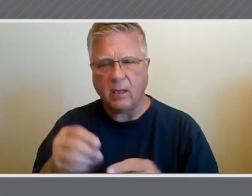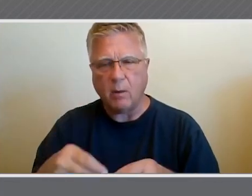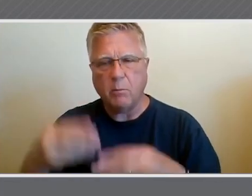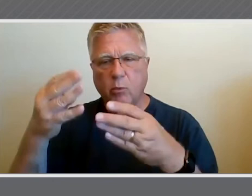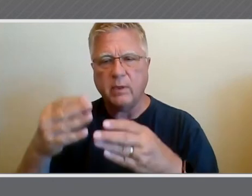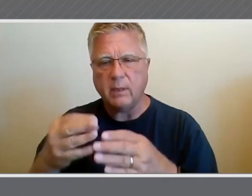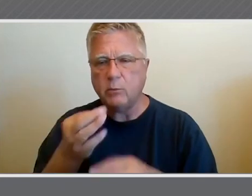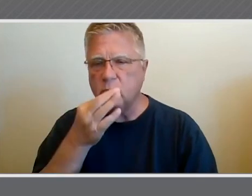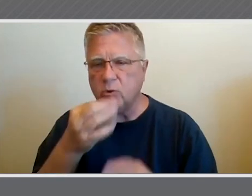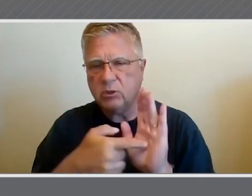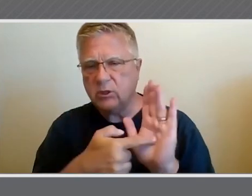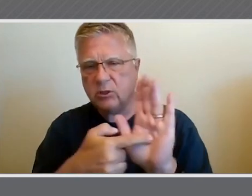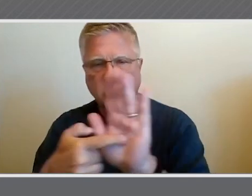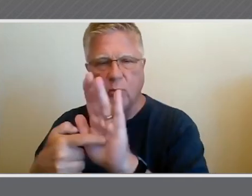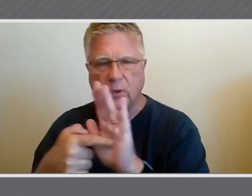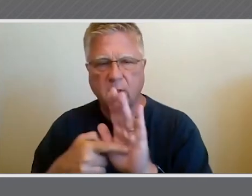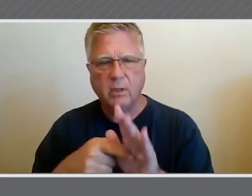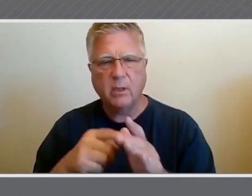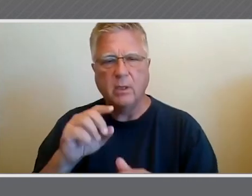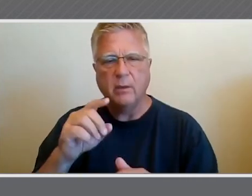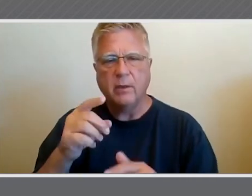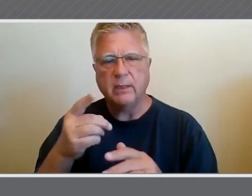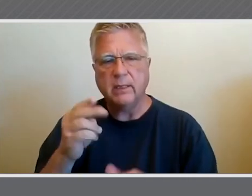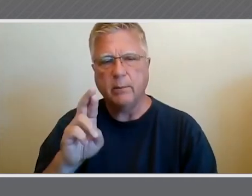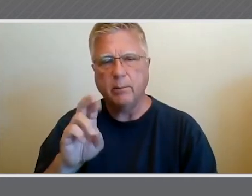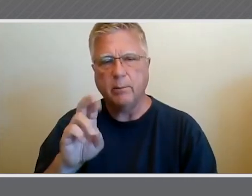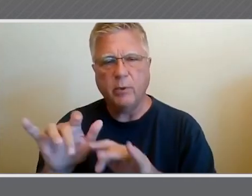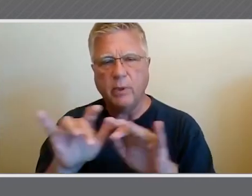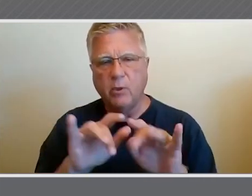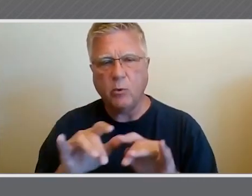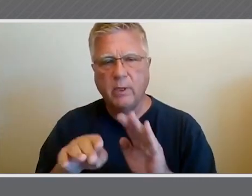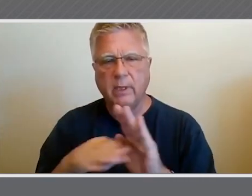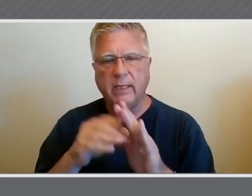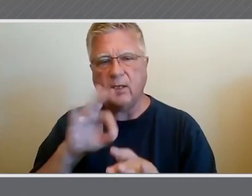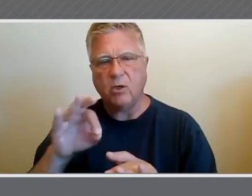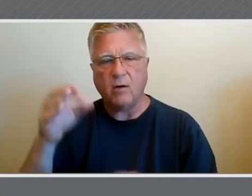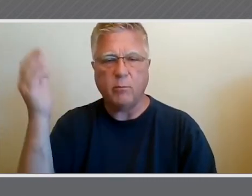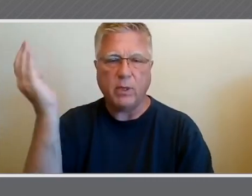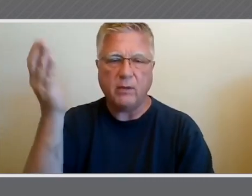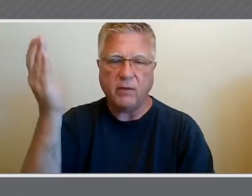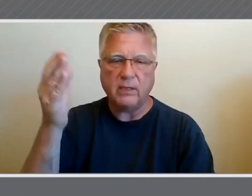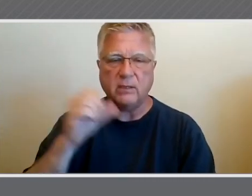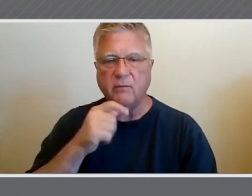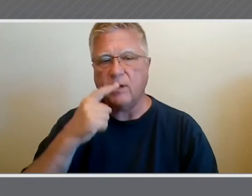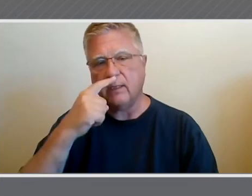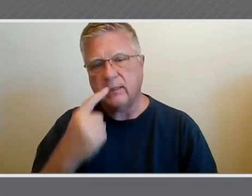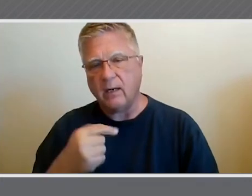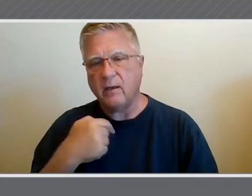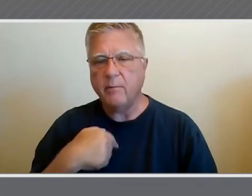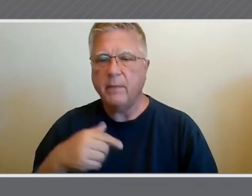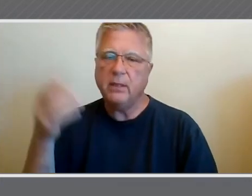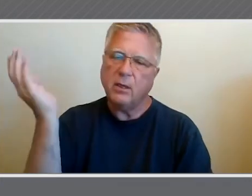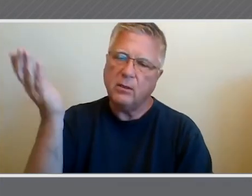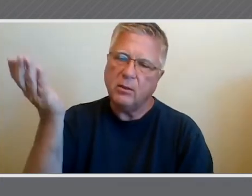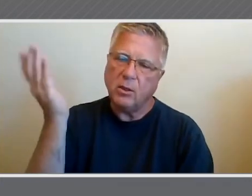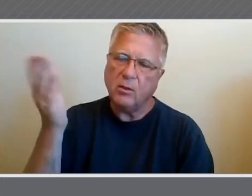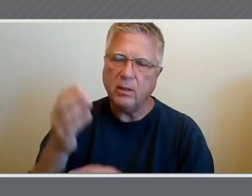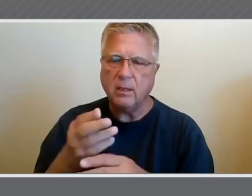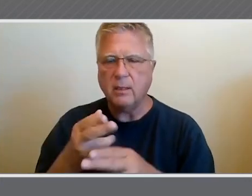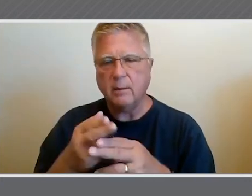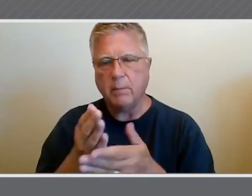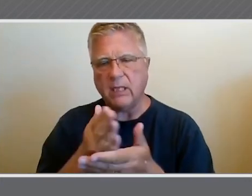pre-recorded kickoff presentation. So if you're not tired of listening to me talk about the budget, that's a quick,